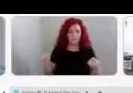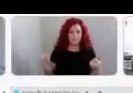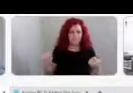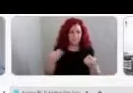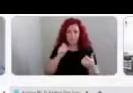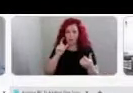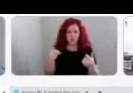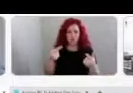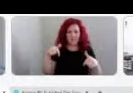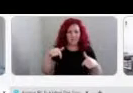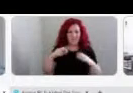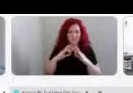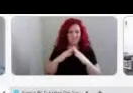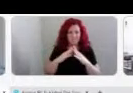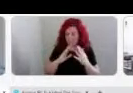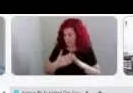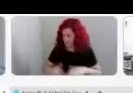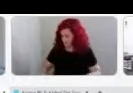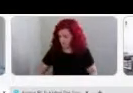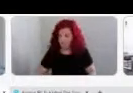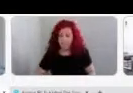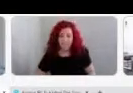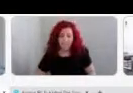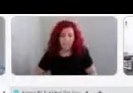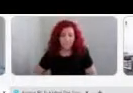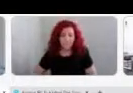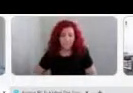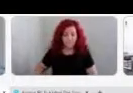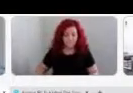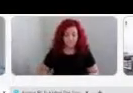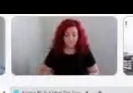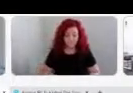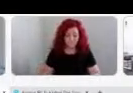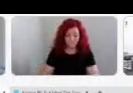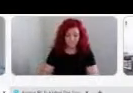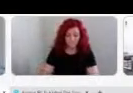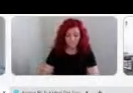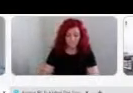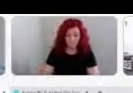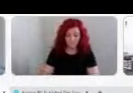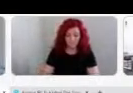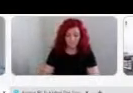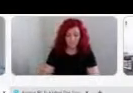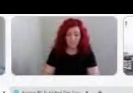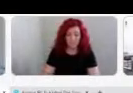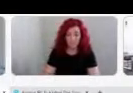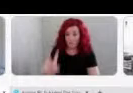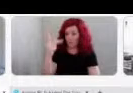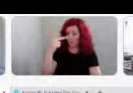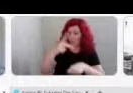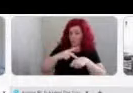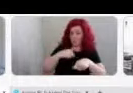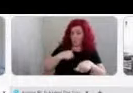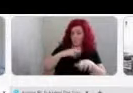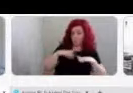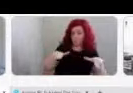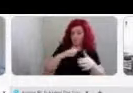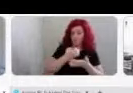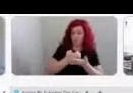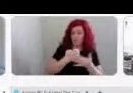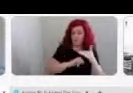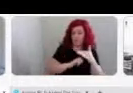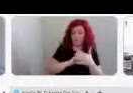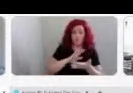limits the principal at my children's elementary school commutes in from parks i have professional friends in belmont mountain air